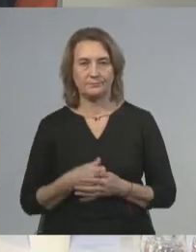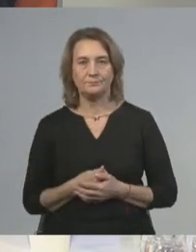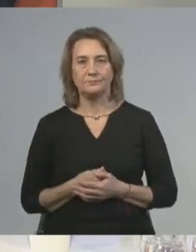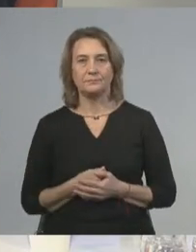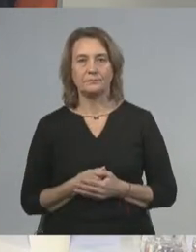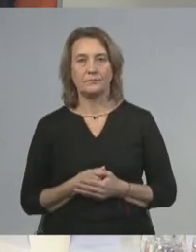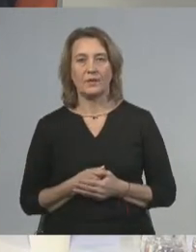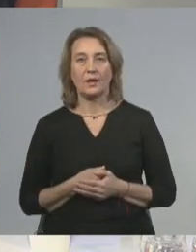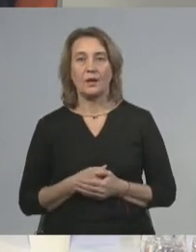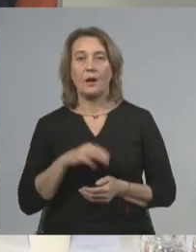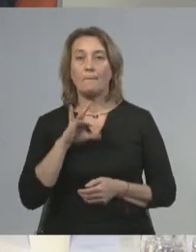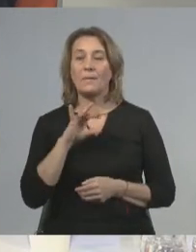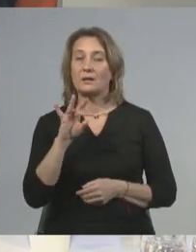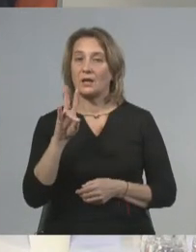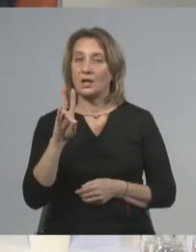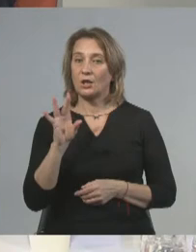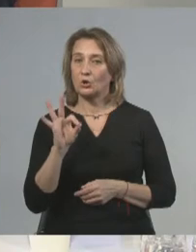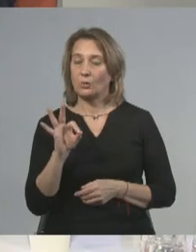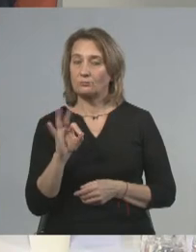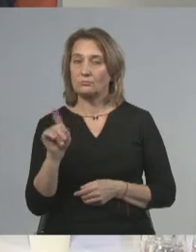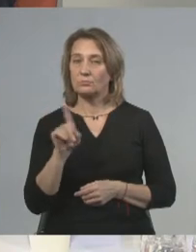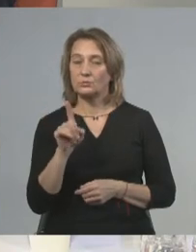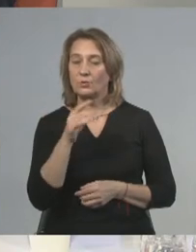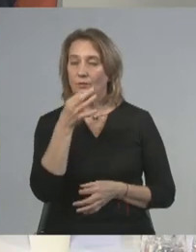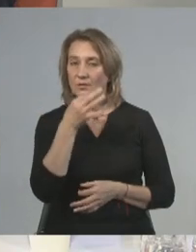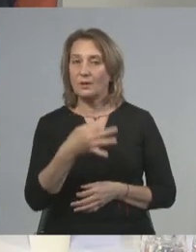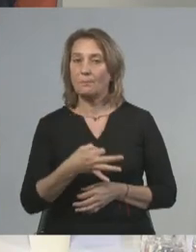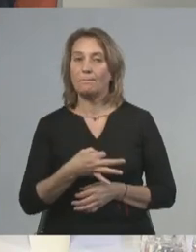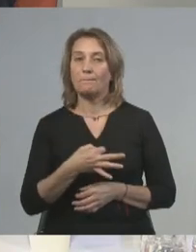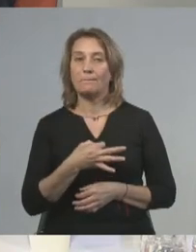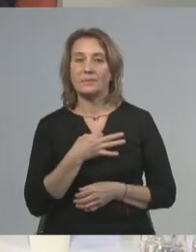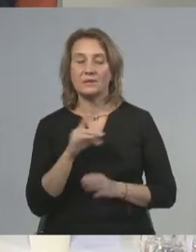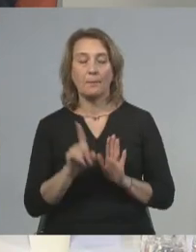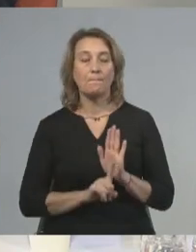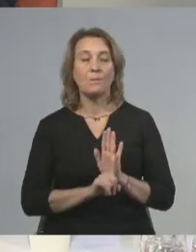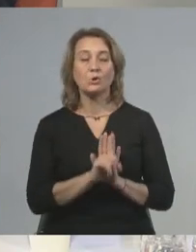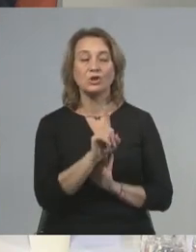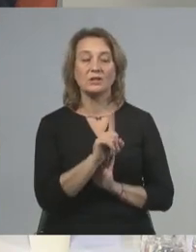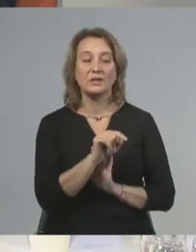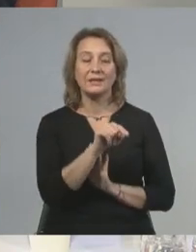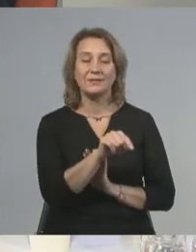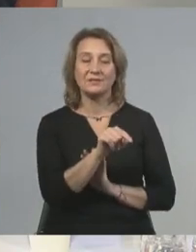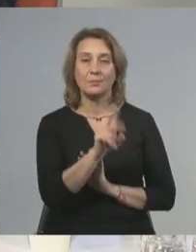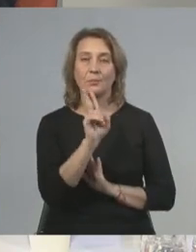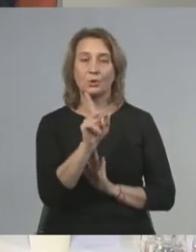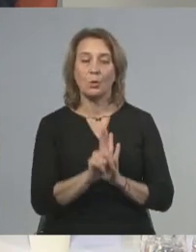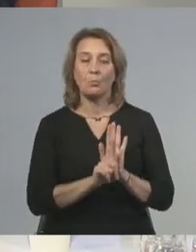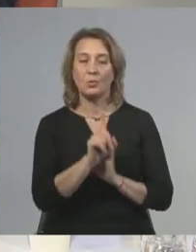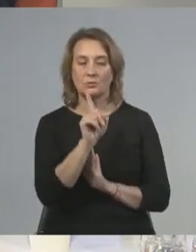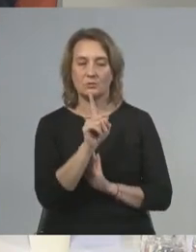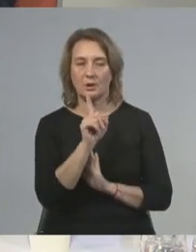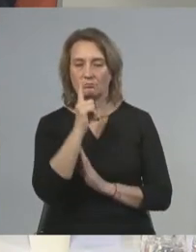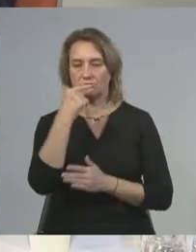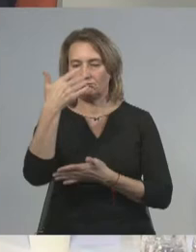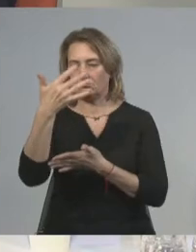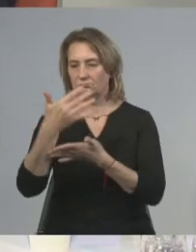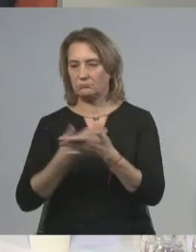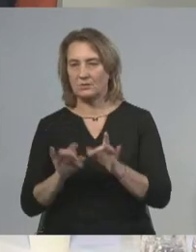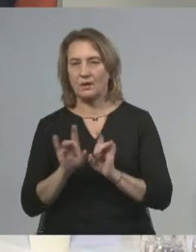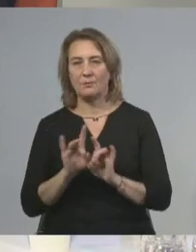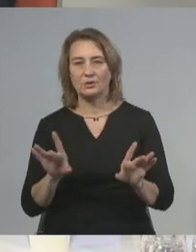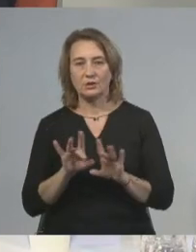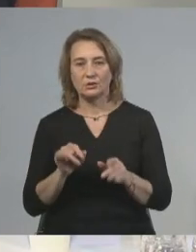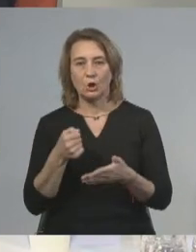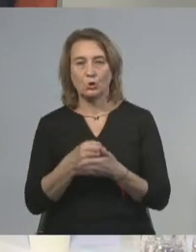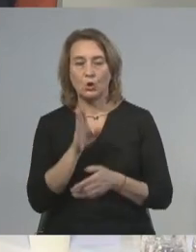audience marina what would you advise to the beginners who only start highlighting crimes